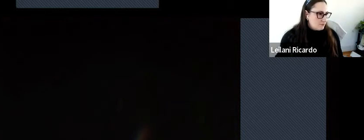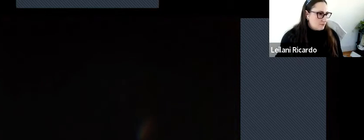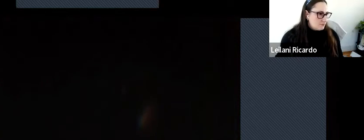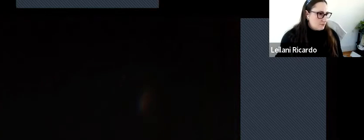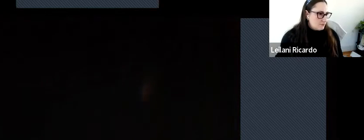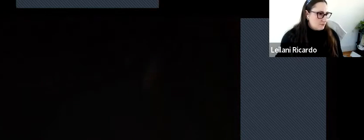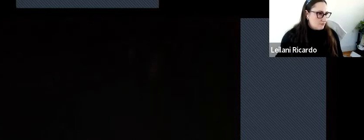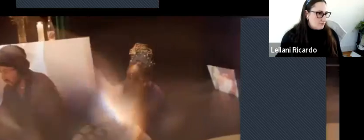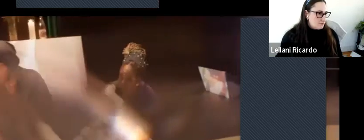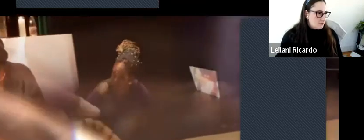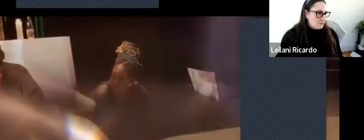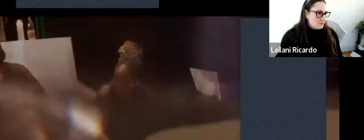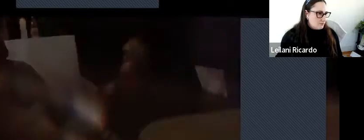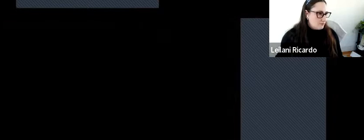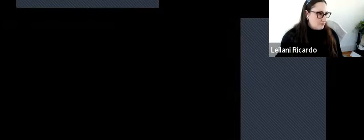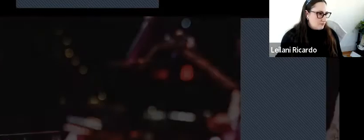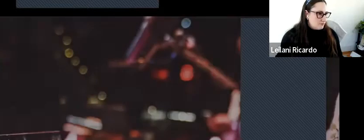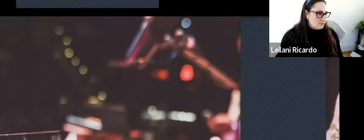empower me.